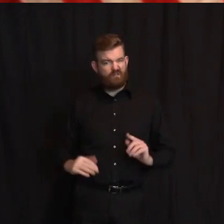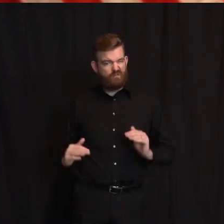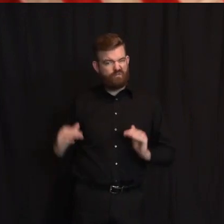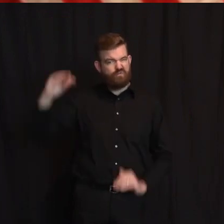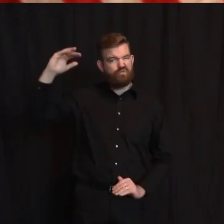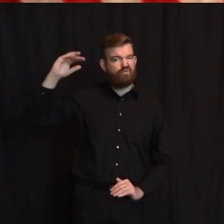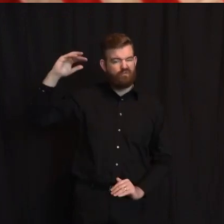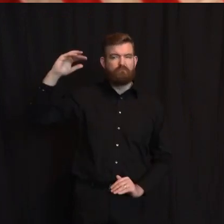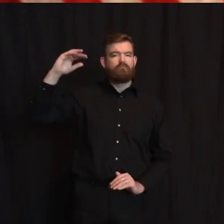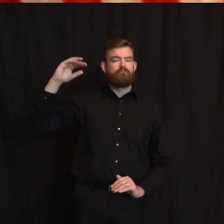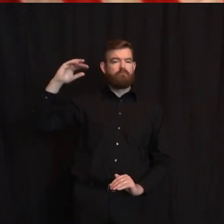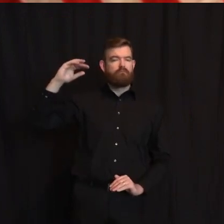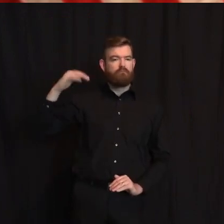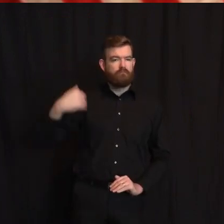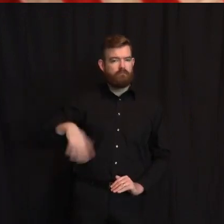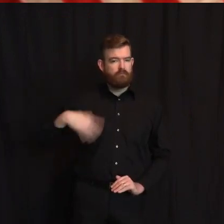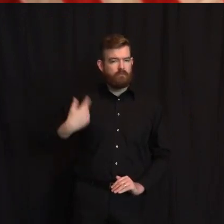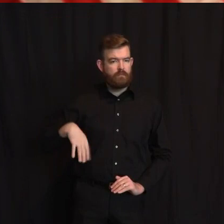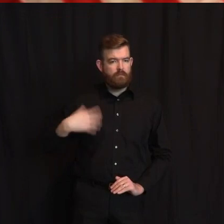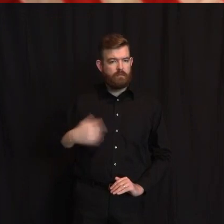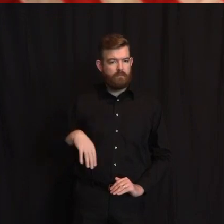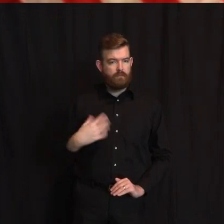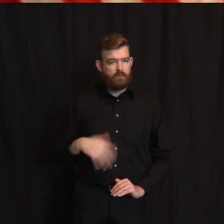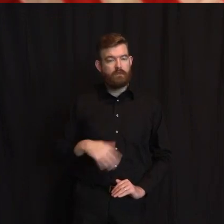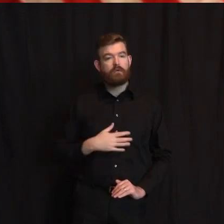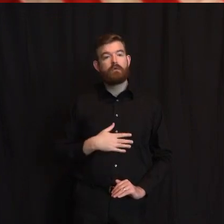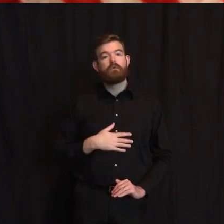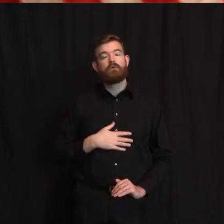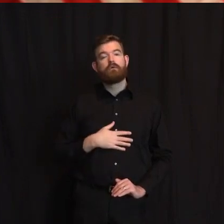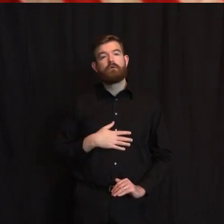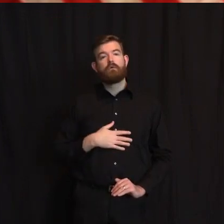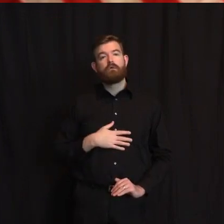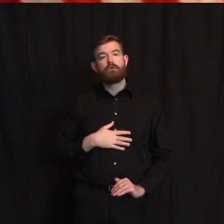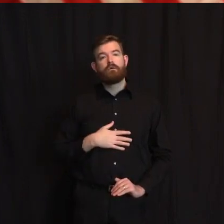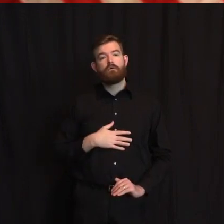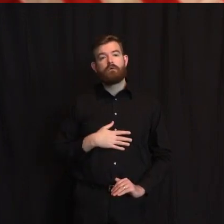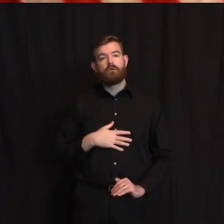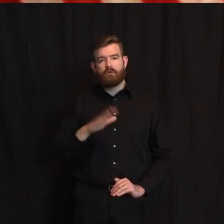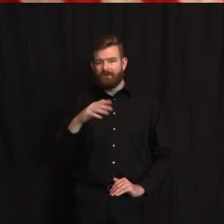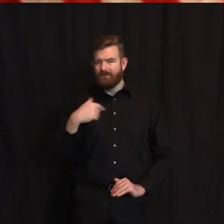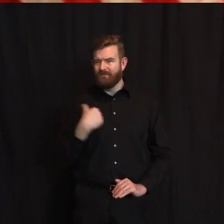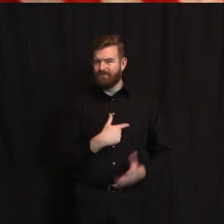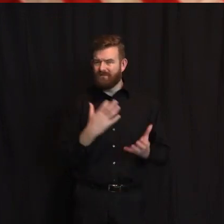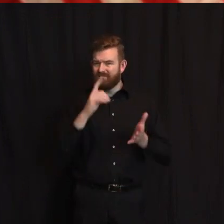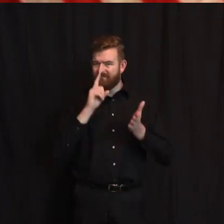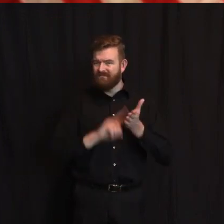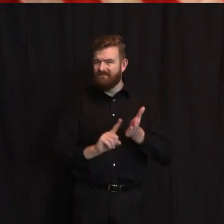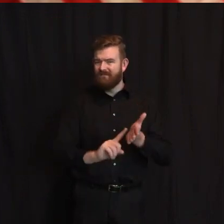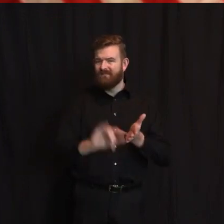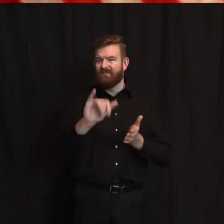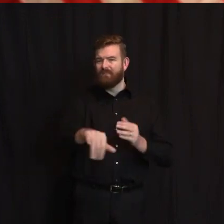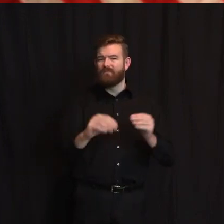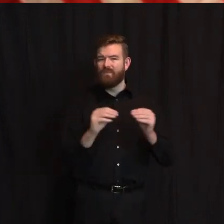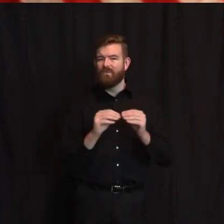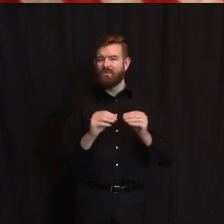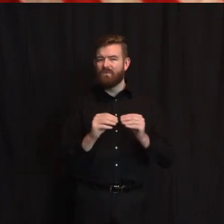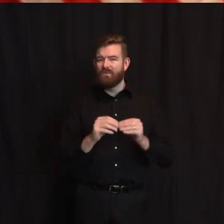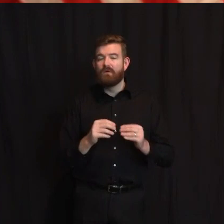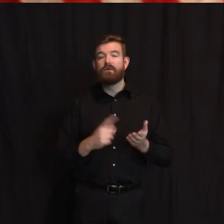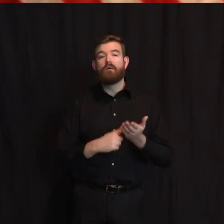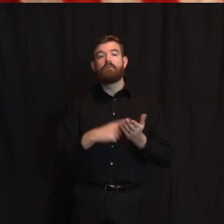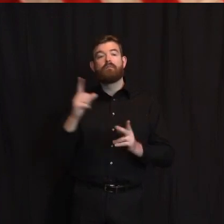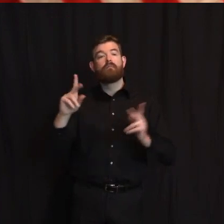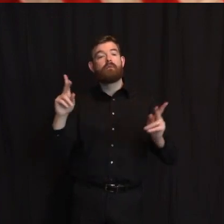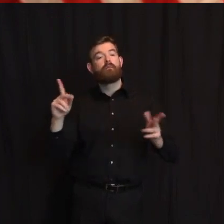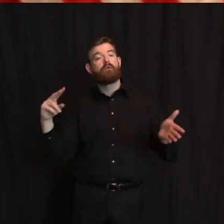statewide community. I say that again, we want to get more color on that. And again, if you've ever looked at census data, the Latino